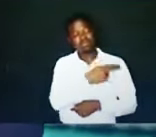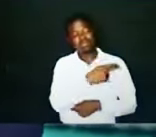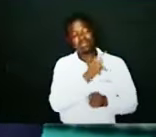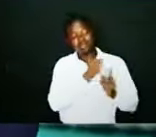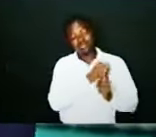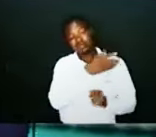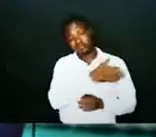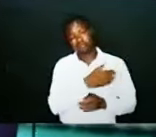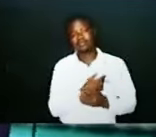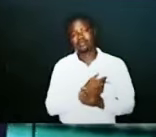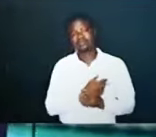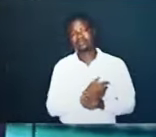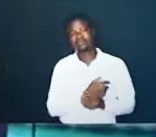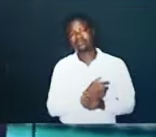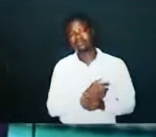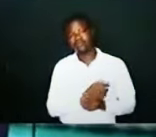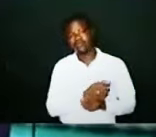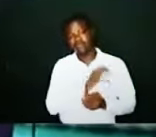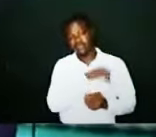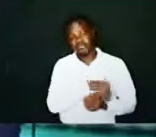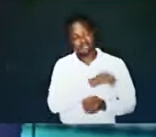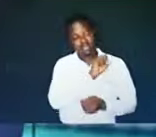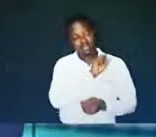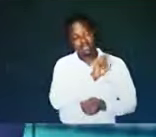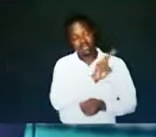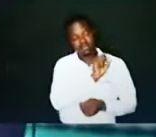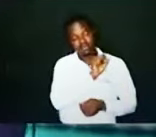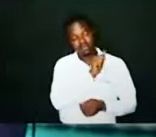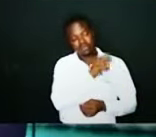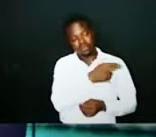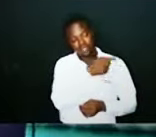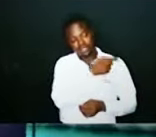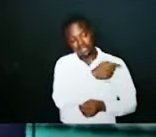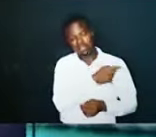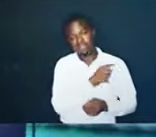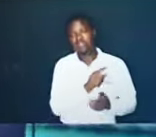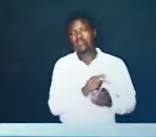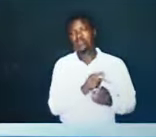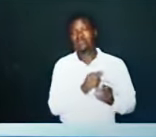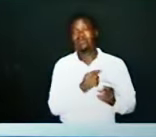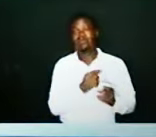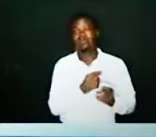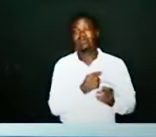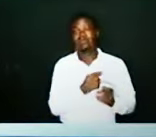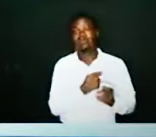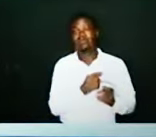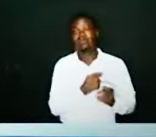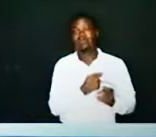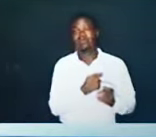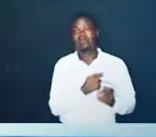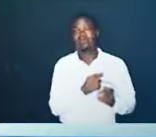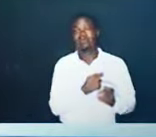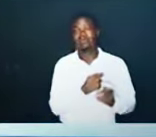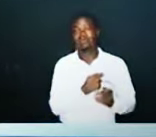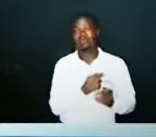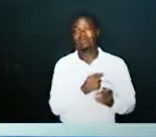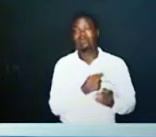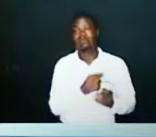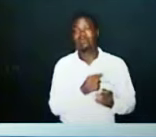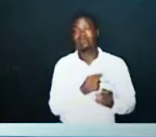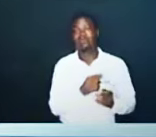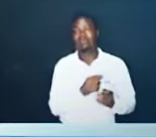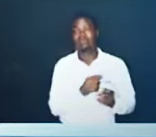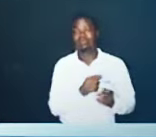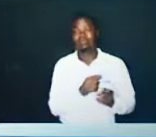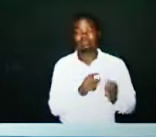Susa was once part of the historic kingdom of Elam between Babylon and the